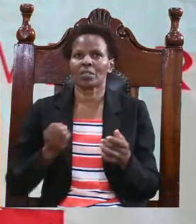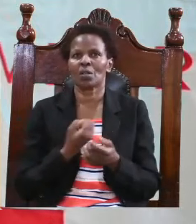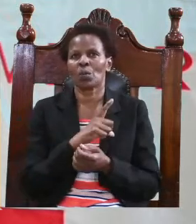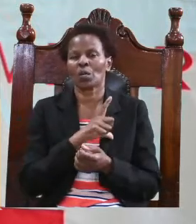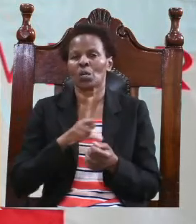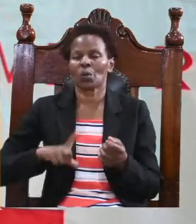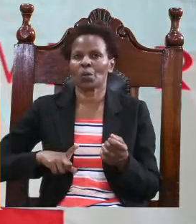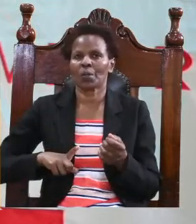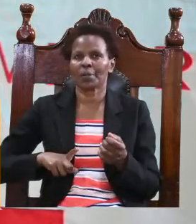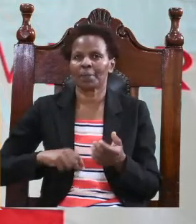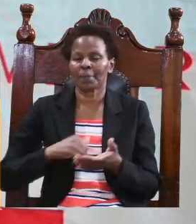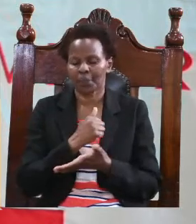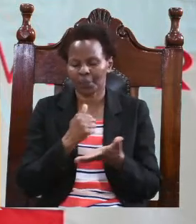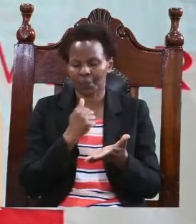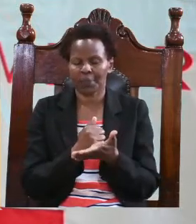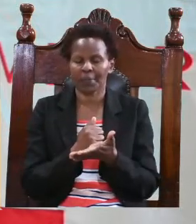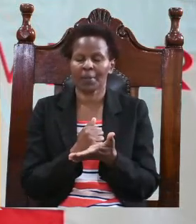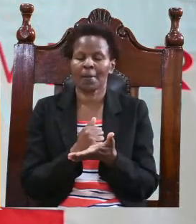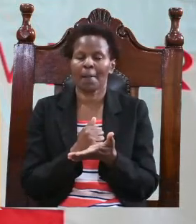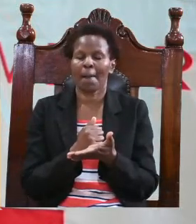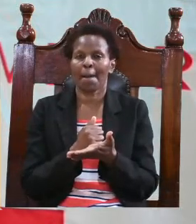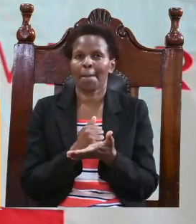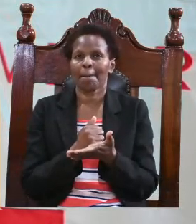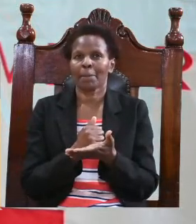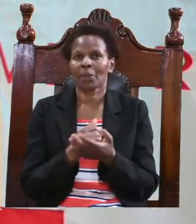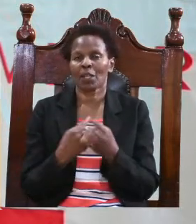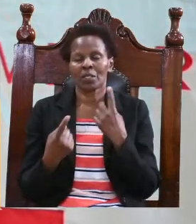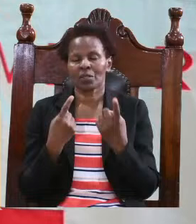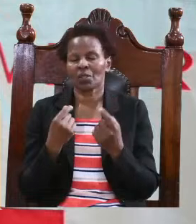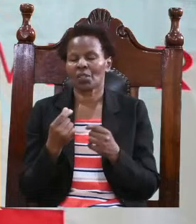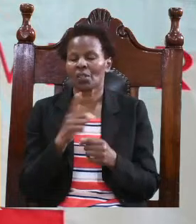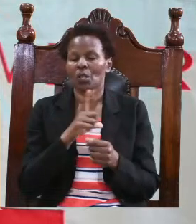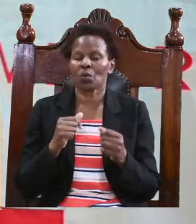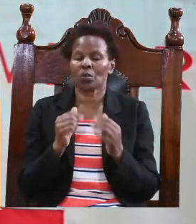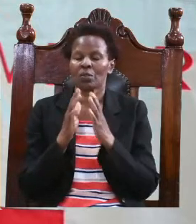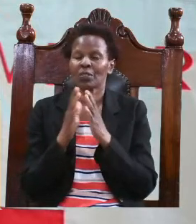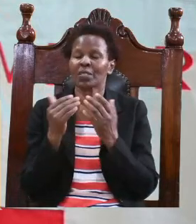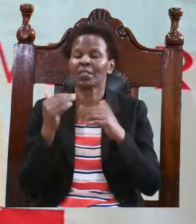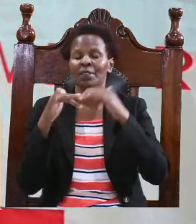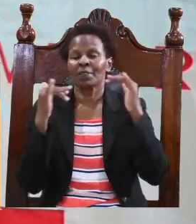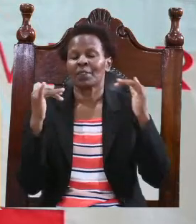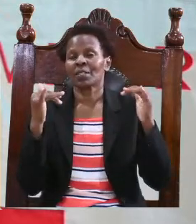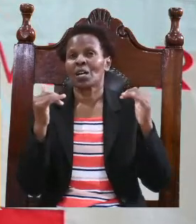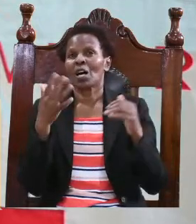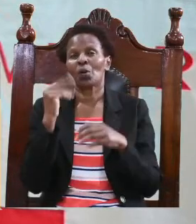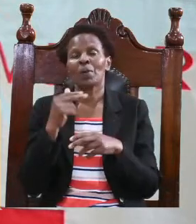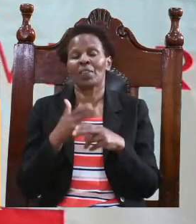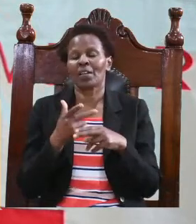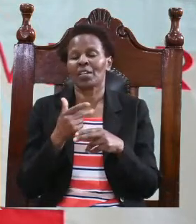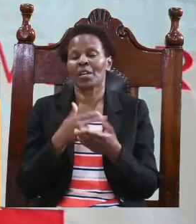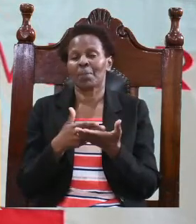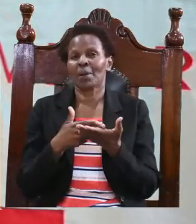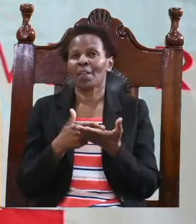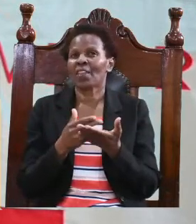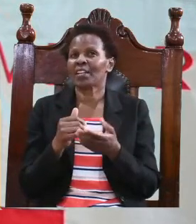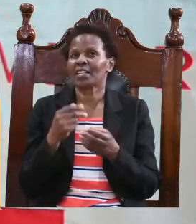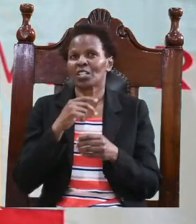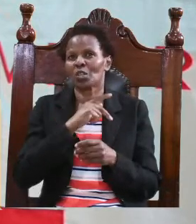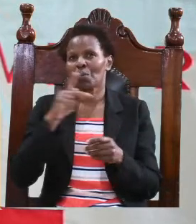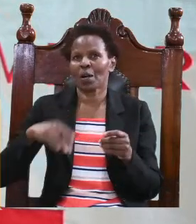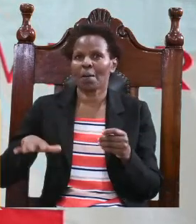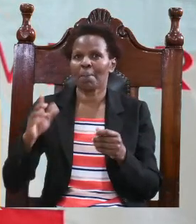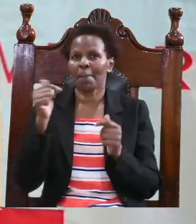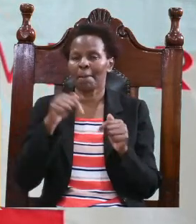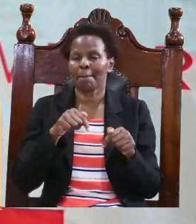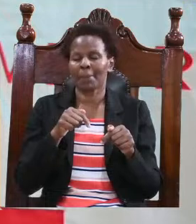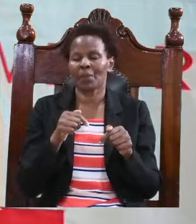Lord. Amen. Let's say the Lord's Prayer. Our Father who art in heaven, hallowed be thy name. Thy kingdom